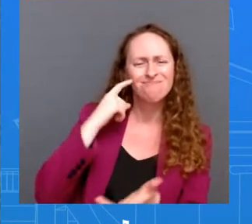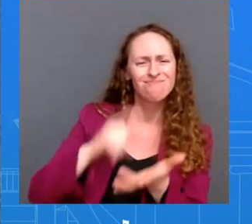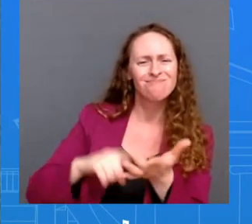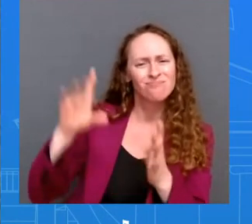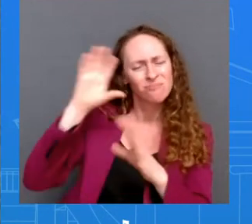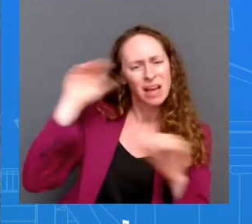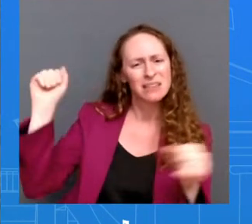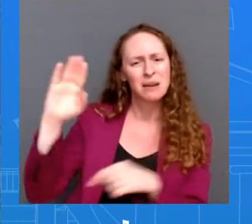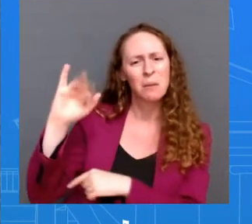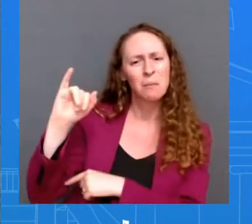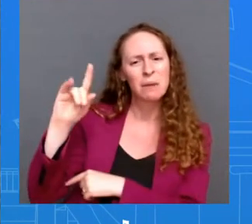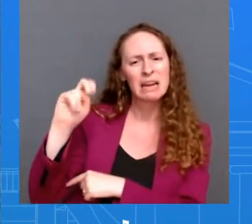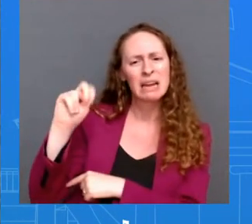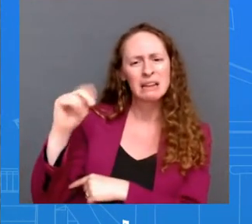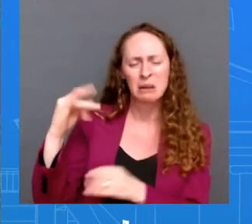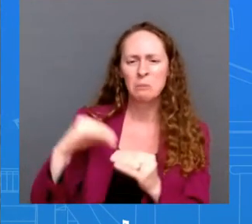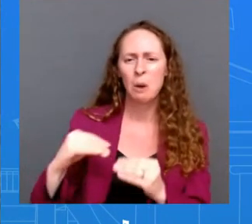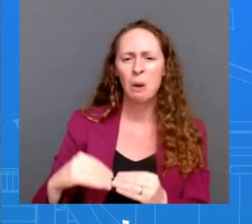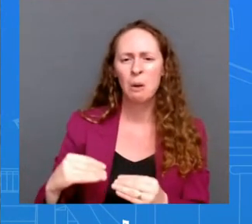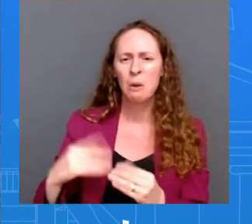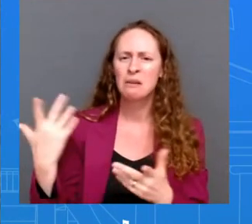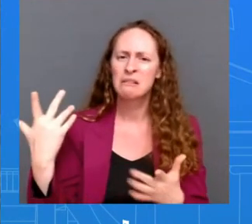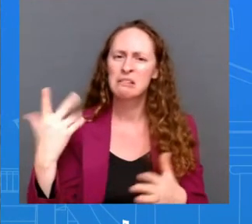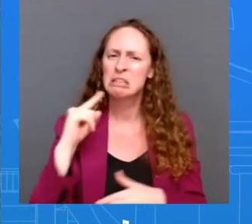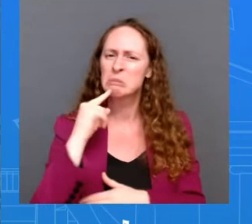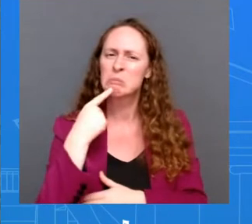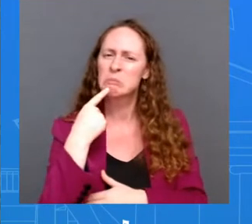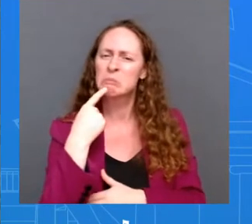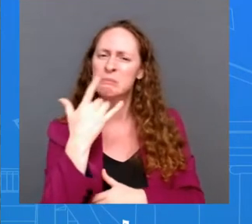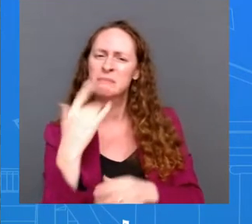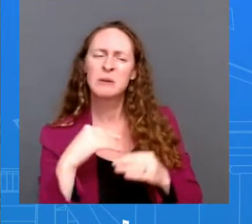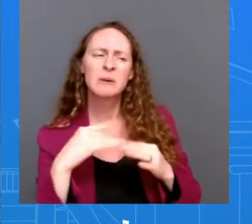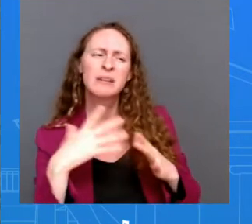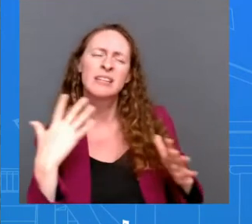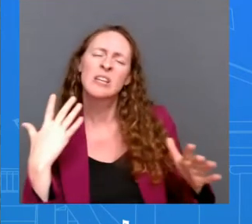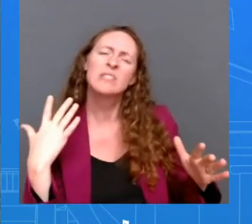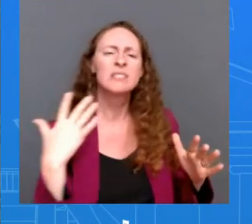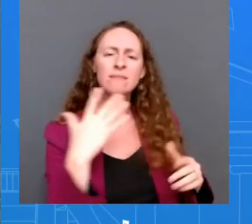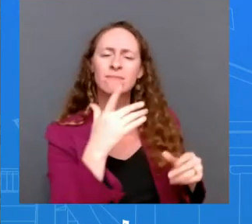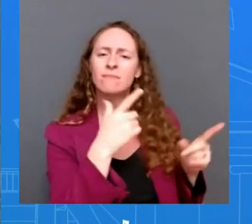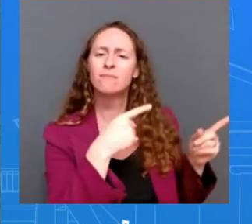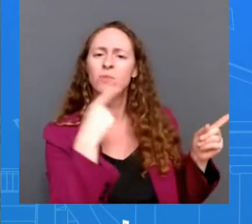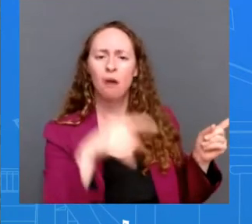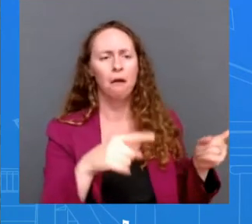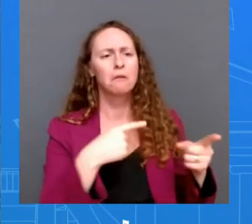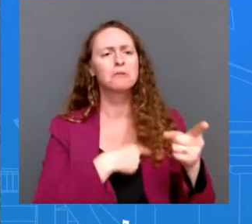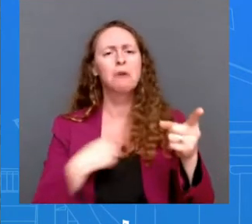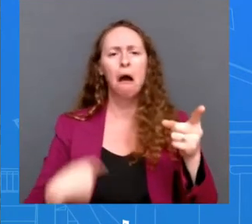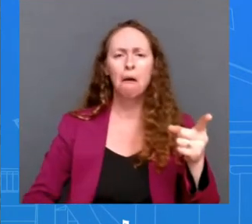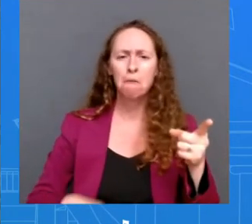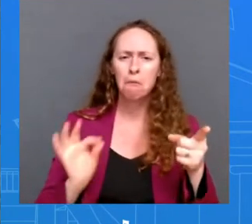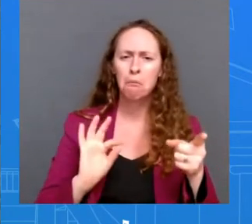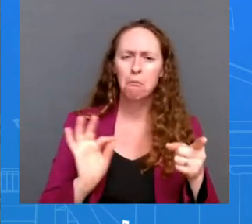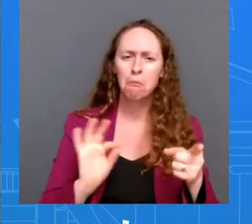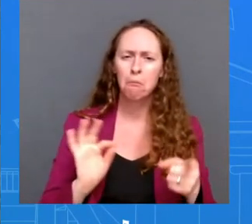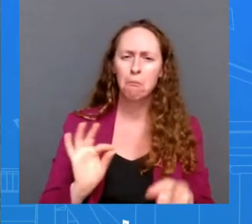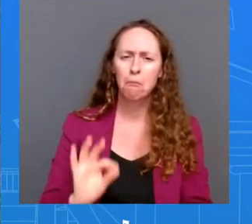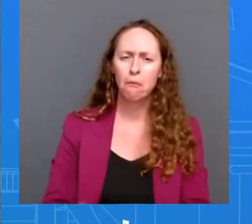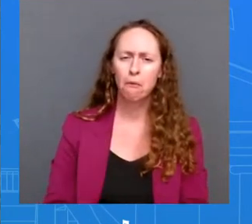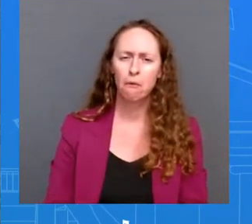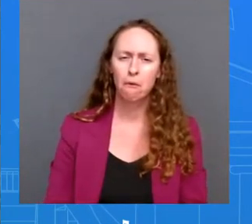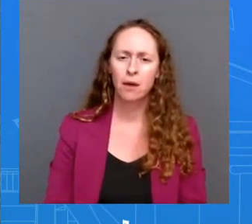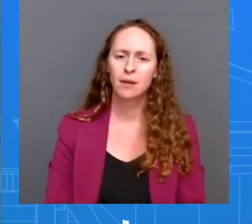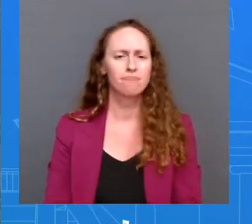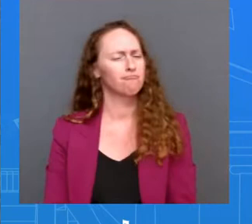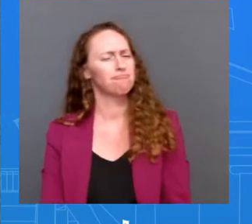Wouldn't agree with the premise of the question, Peter. Well, I think when Russia was getting aggressive